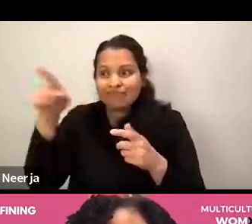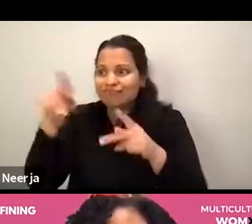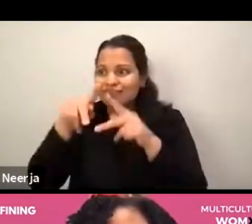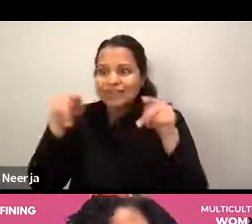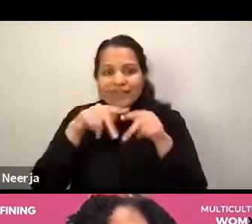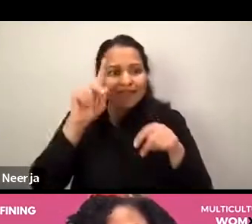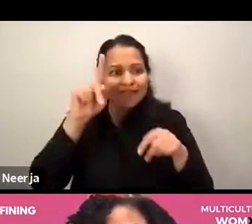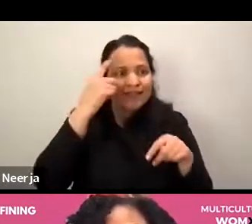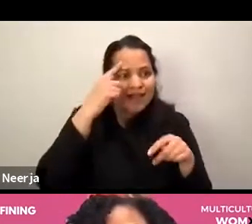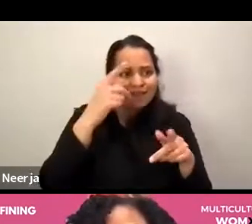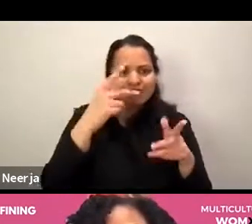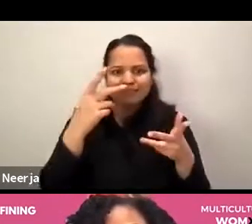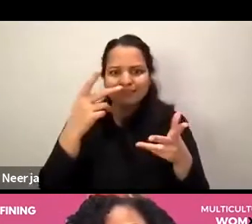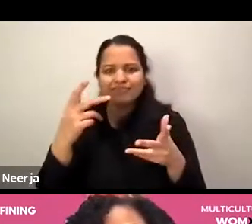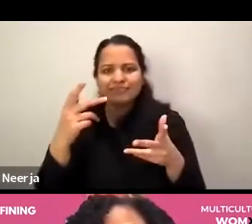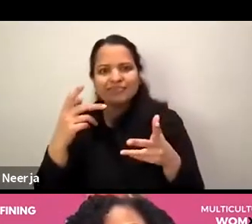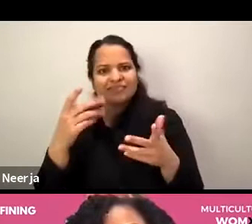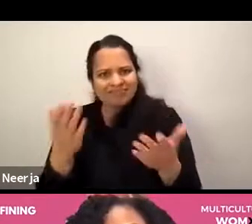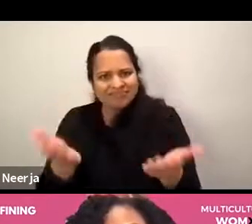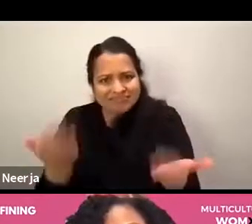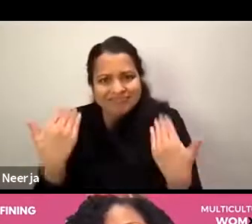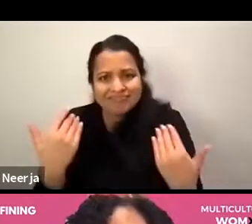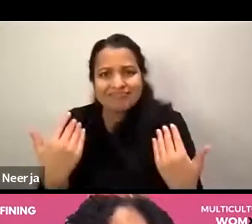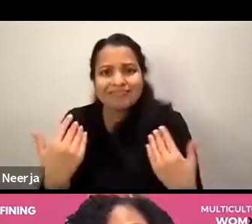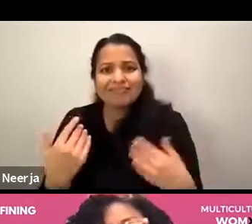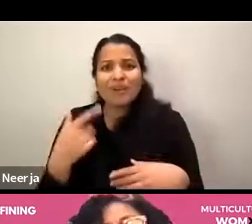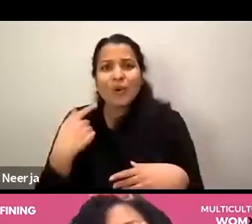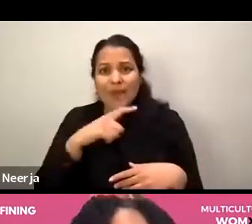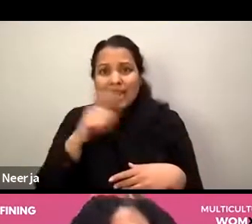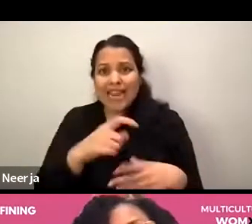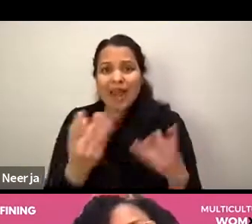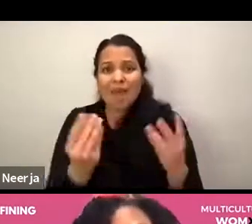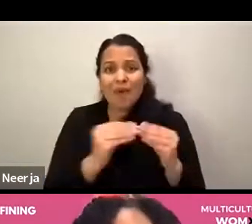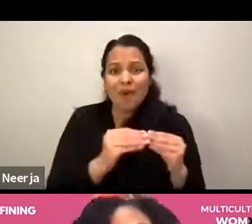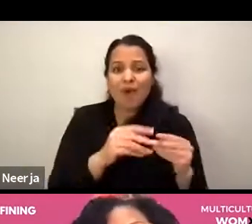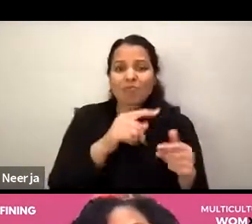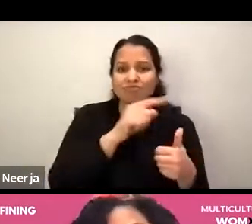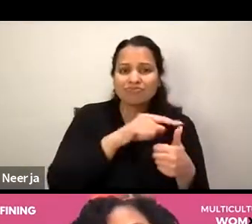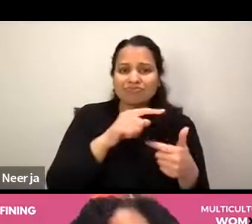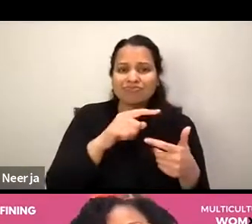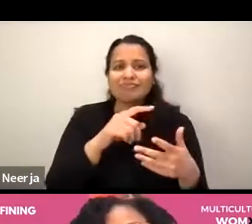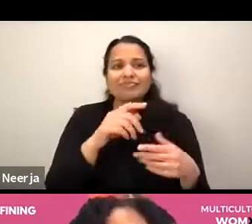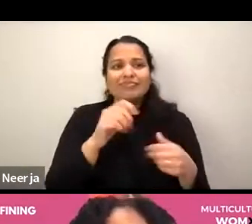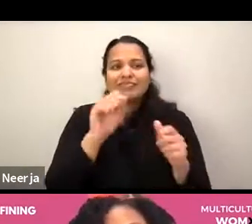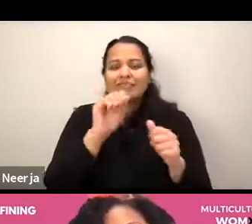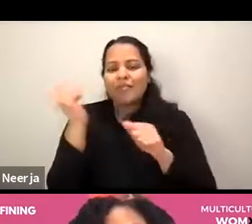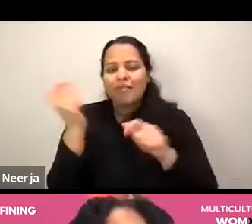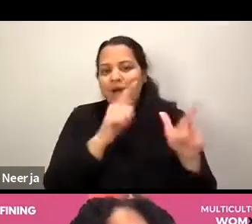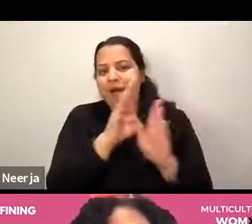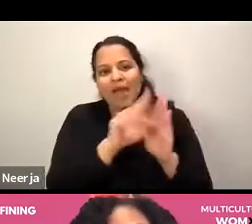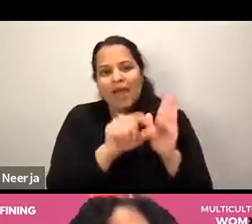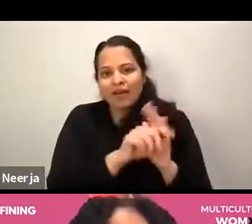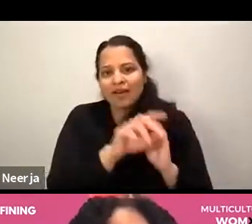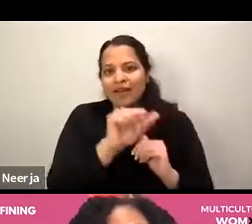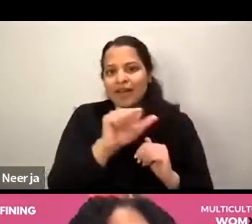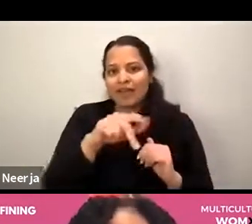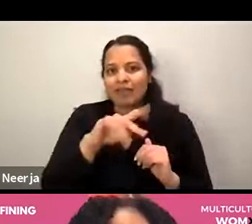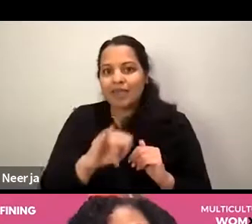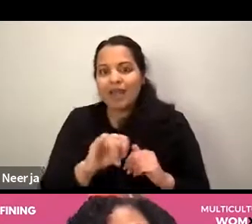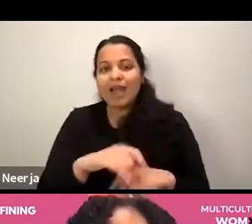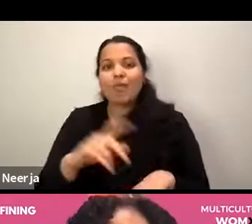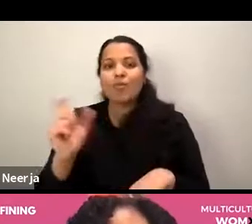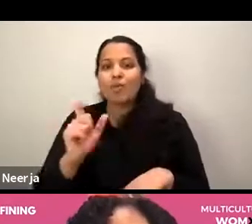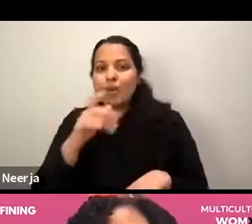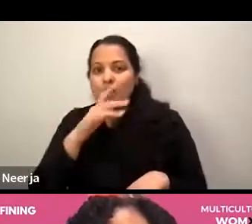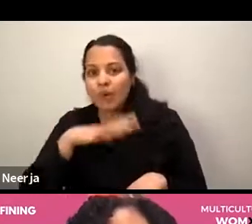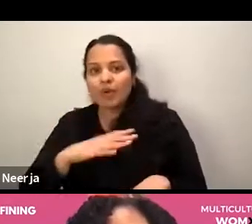this struggle, in this fight. We need more Latinas, more African-American, more Native American, more AAPI, more Muslim women, more